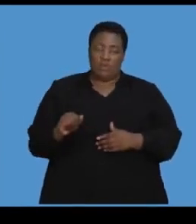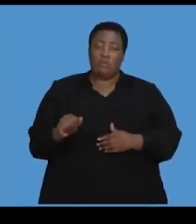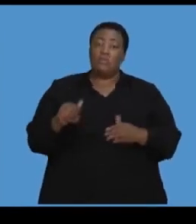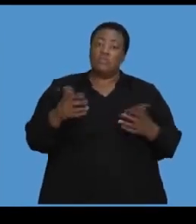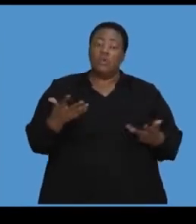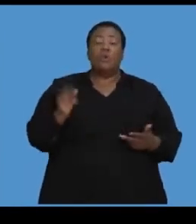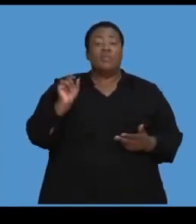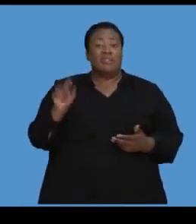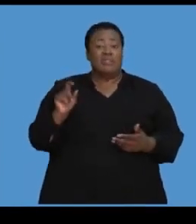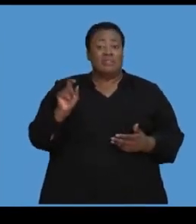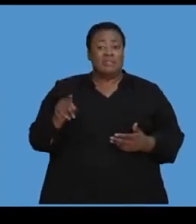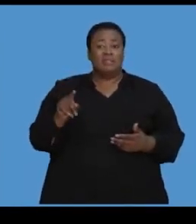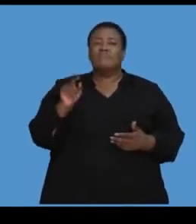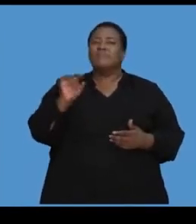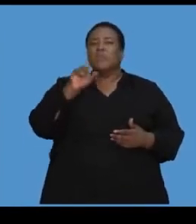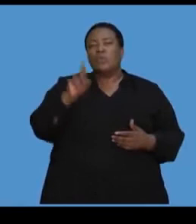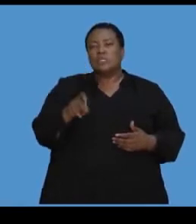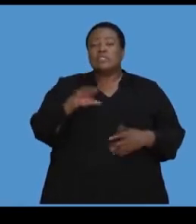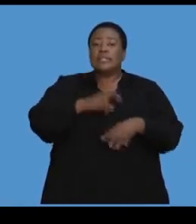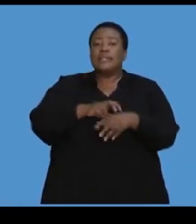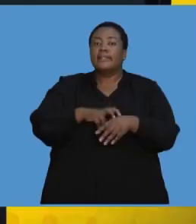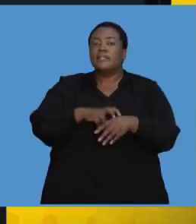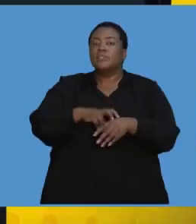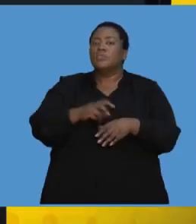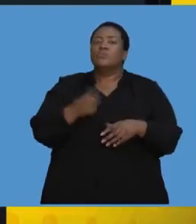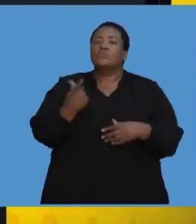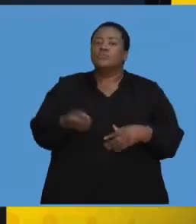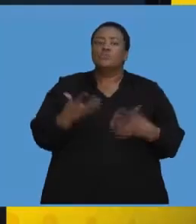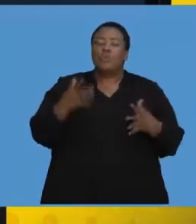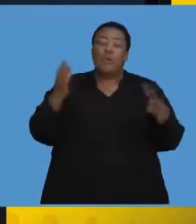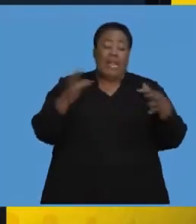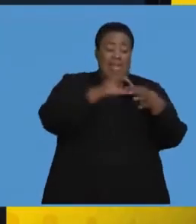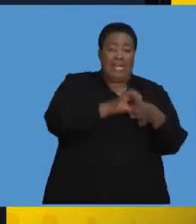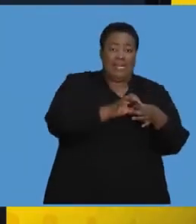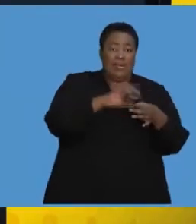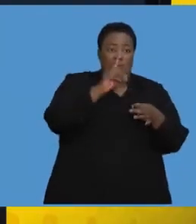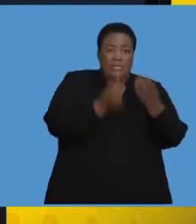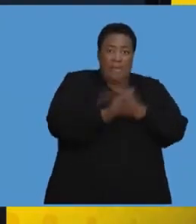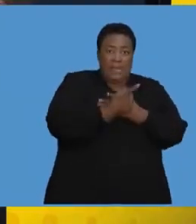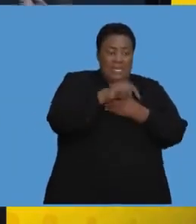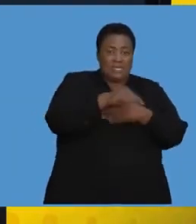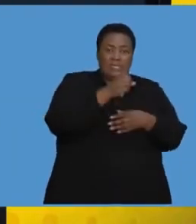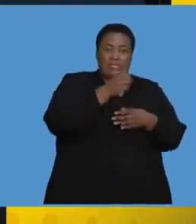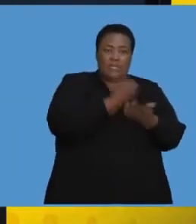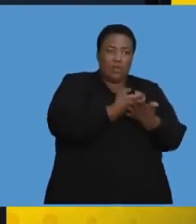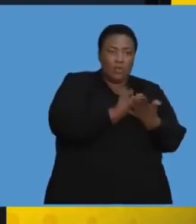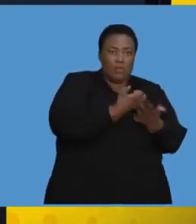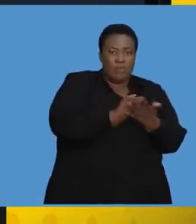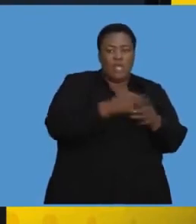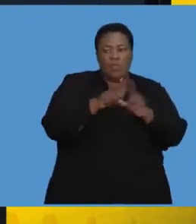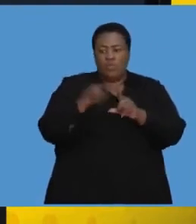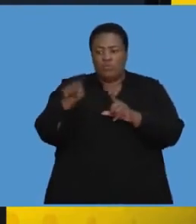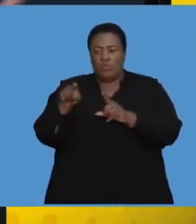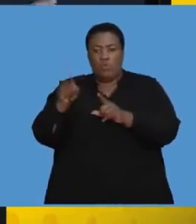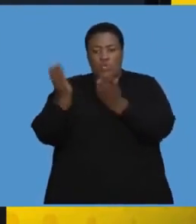is a question that requires you to sort of like link what is happening in our economy to what we learn at school.